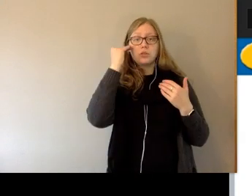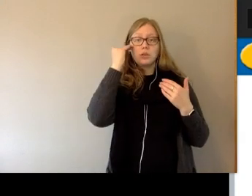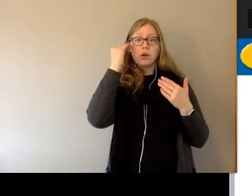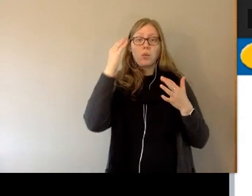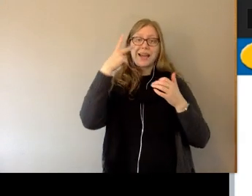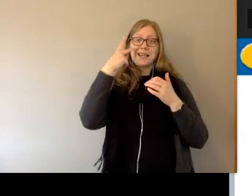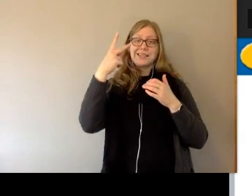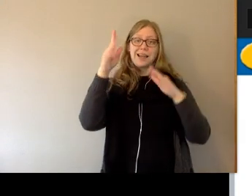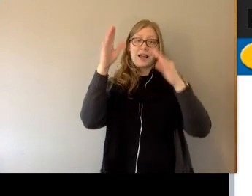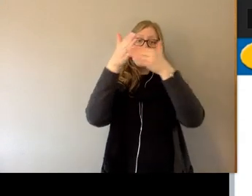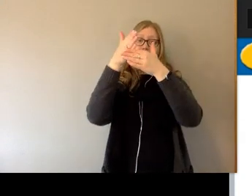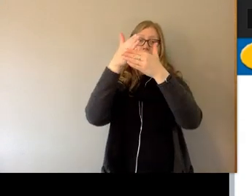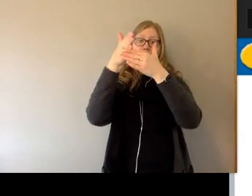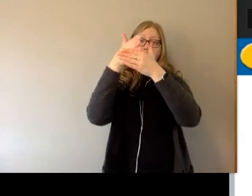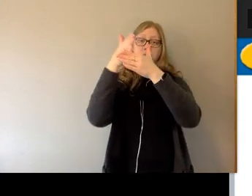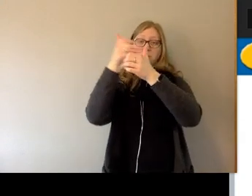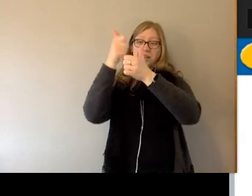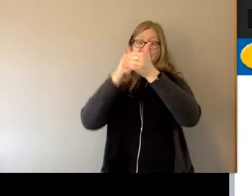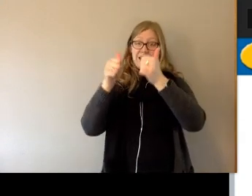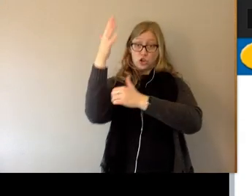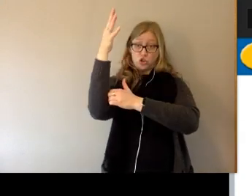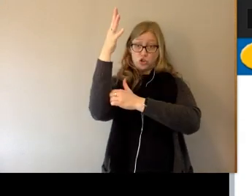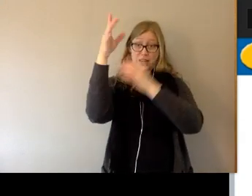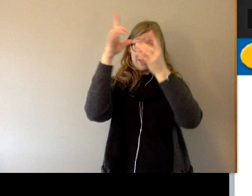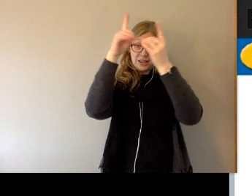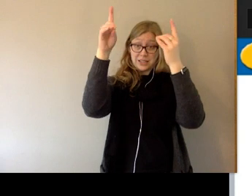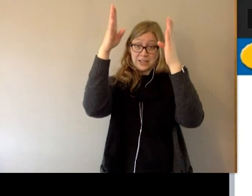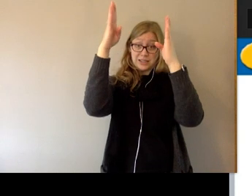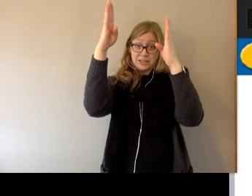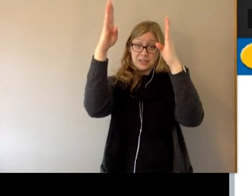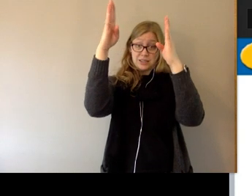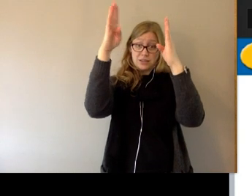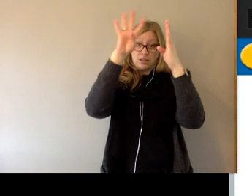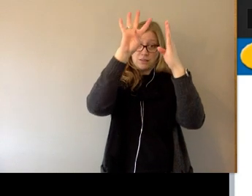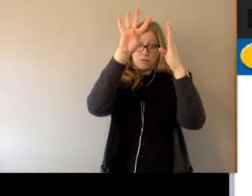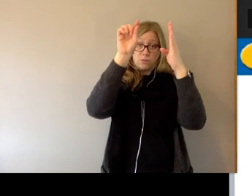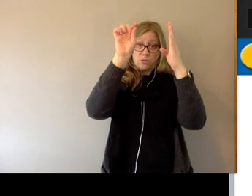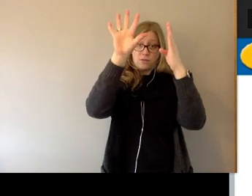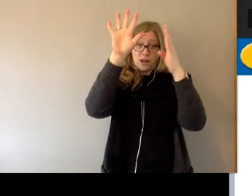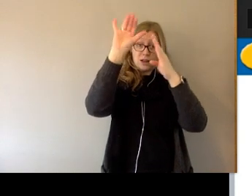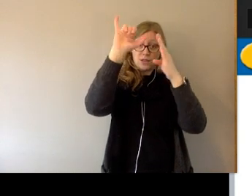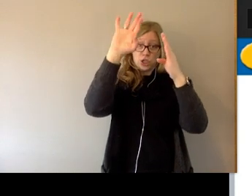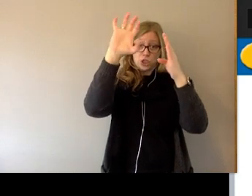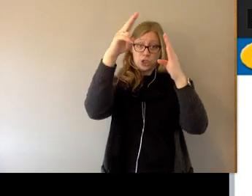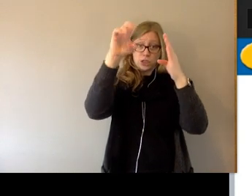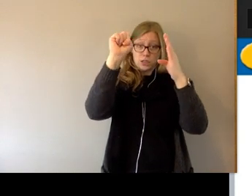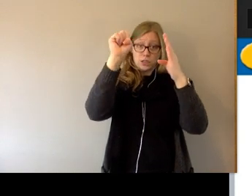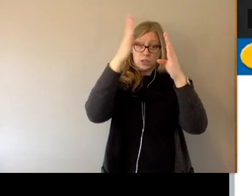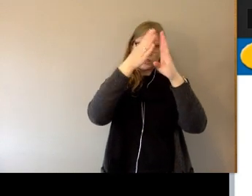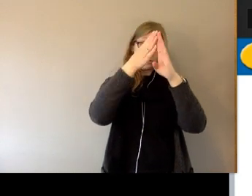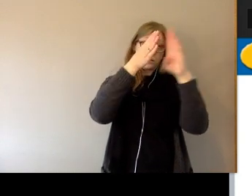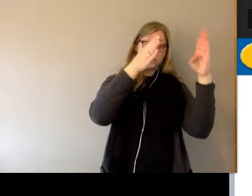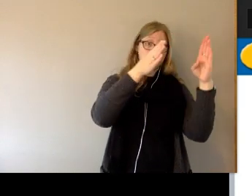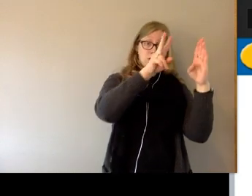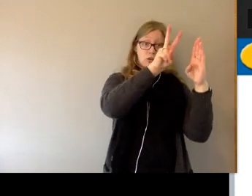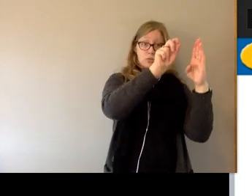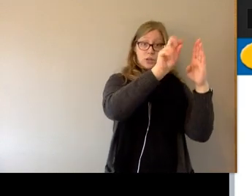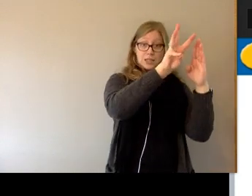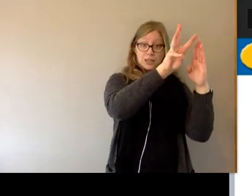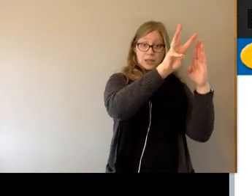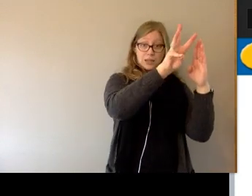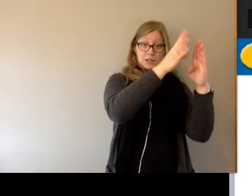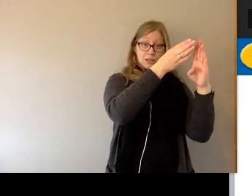each tree on that line is 4.5 inches, 2.6 inches, 4.1 inches.